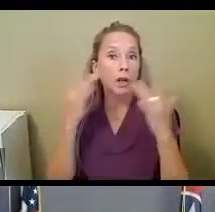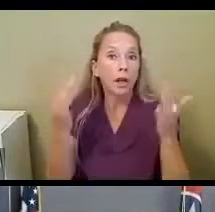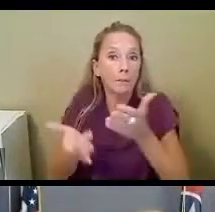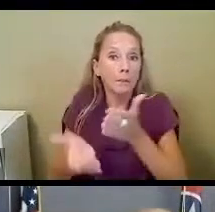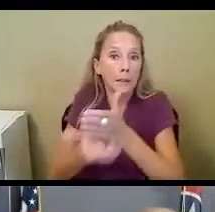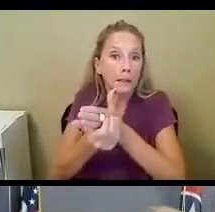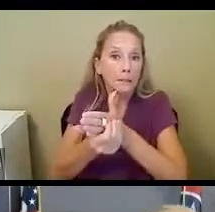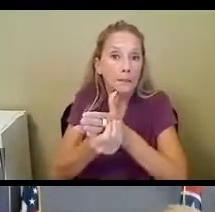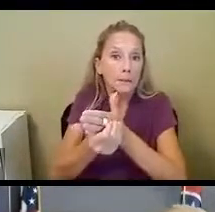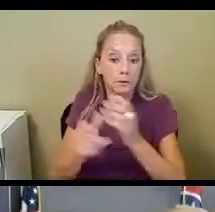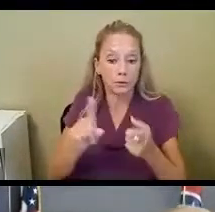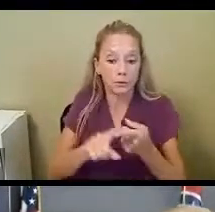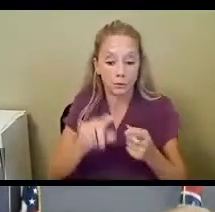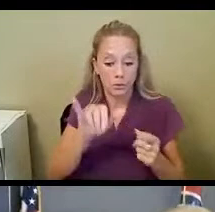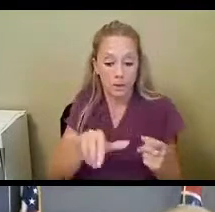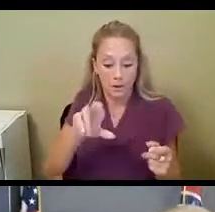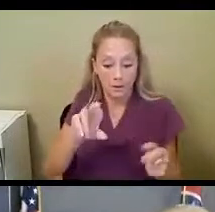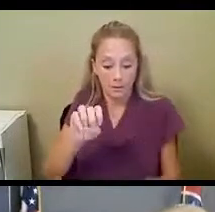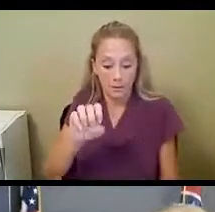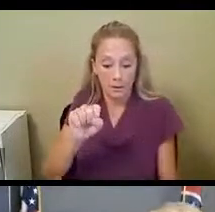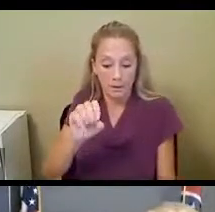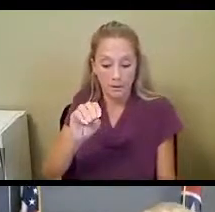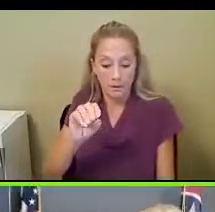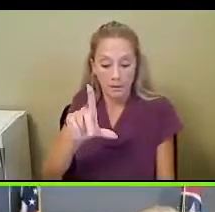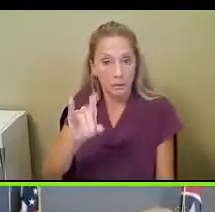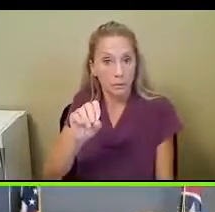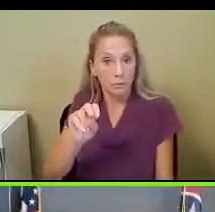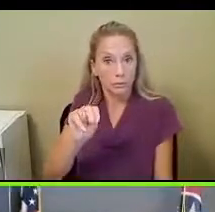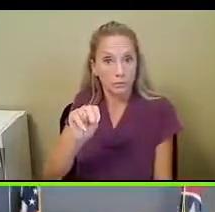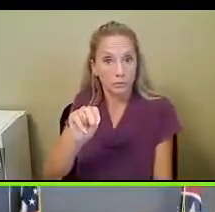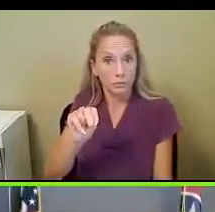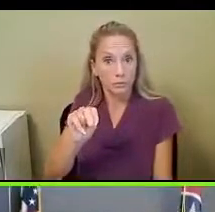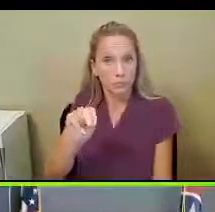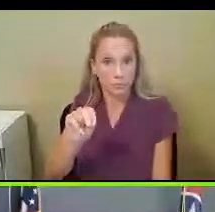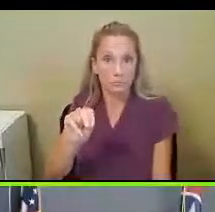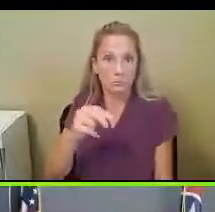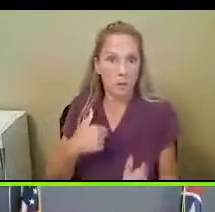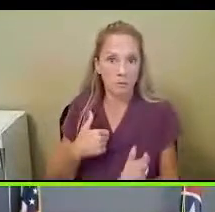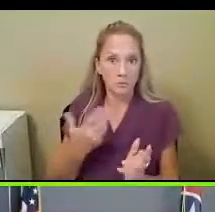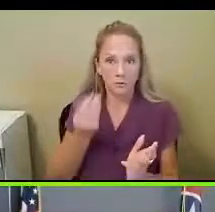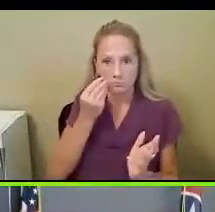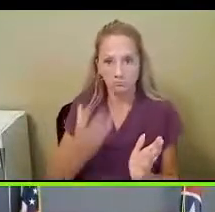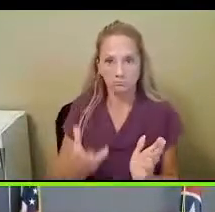to this resolution. And so I'm just making note of that.